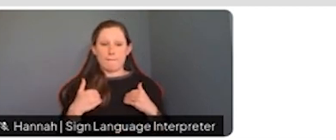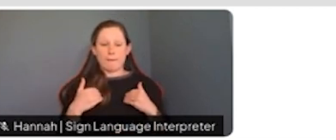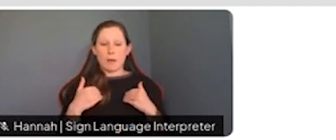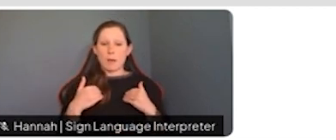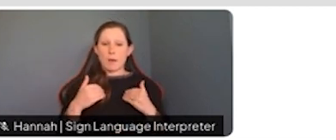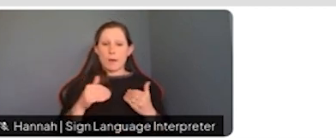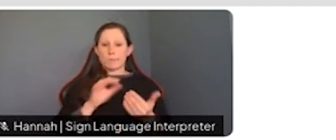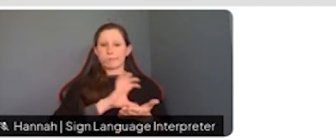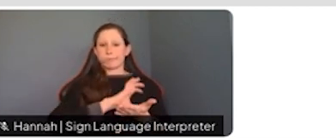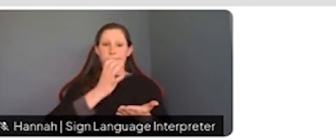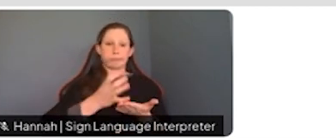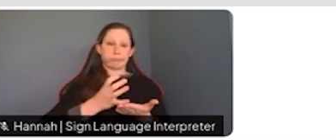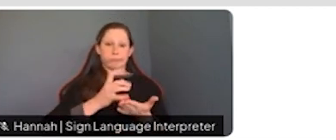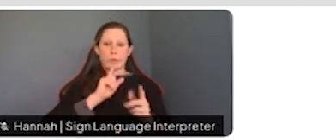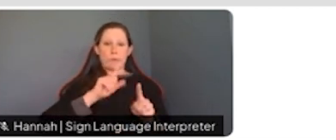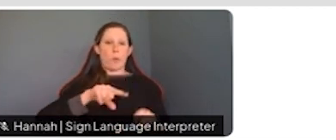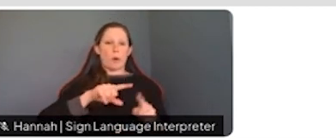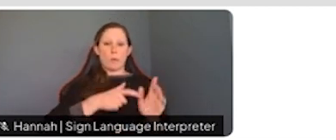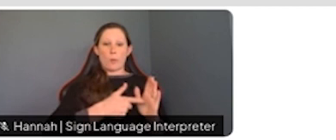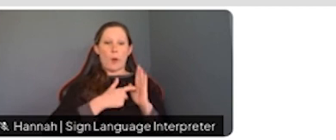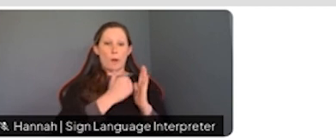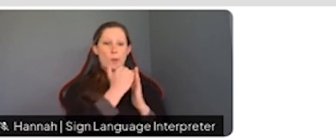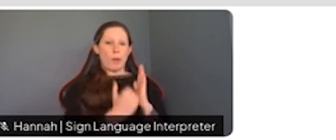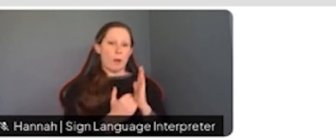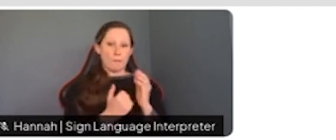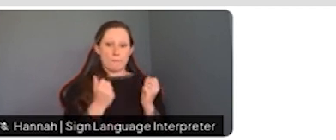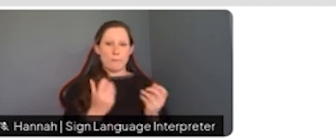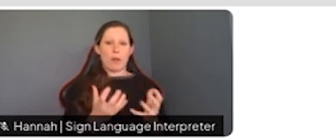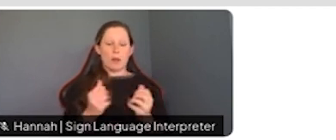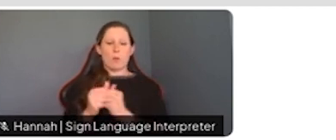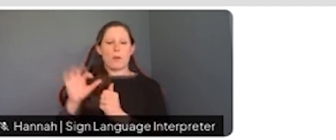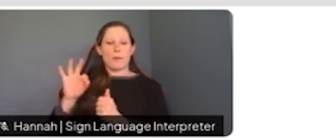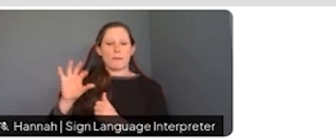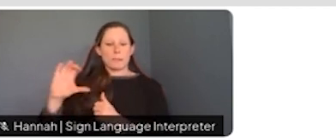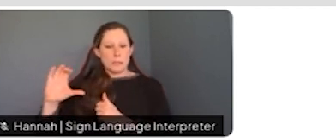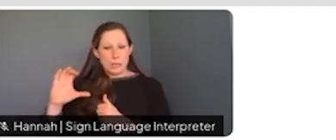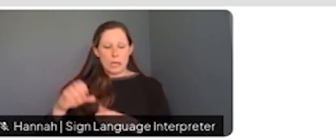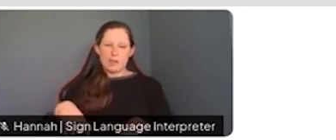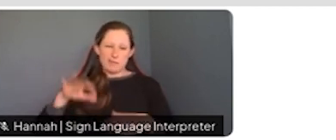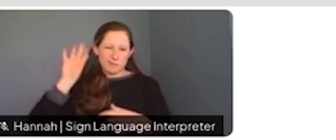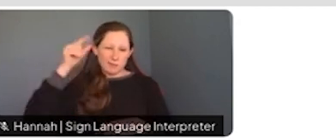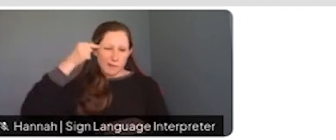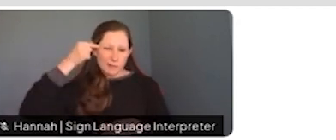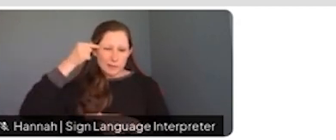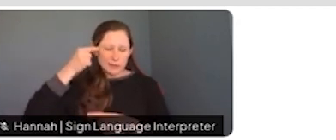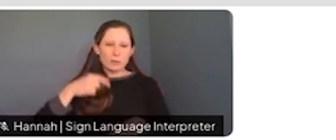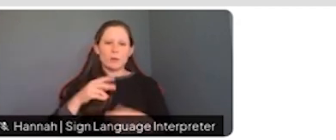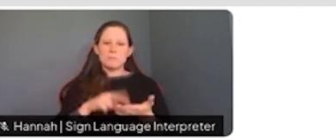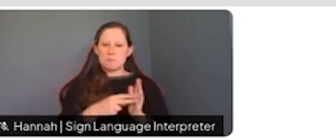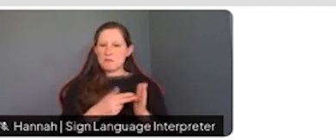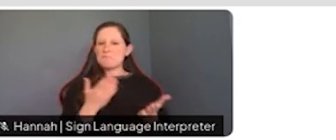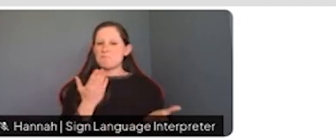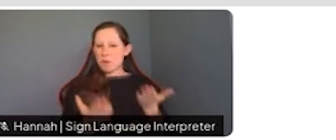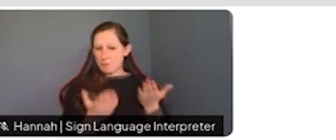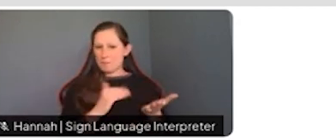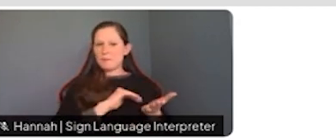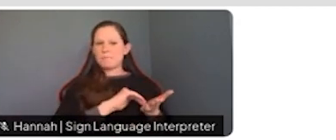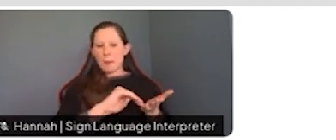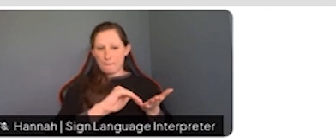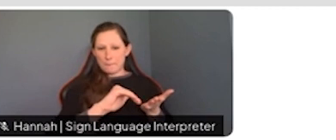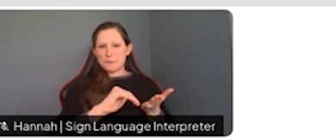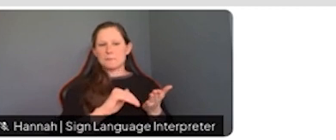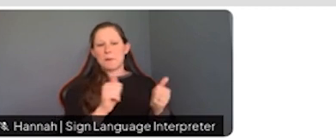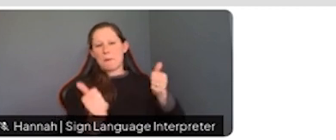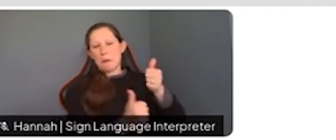substantial reporting requirement with the SEC, with the government, you are likely exempt in one of these 23 exemptions.